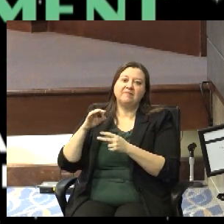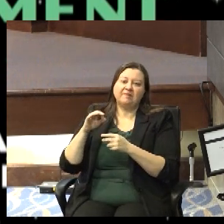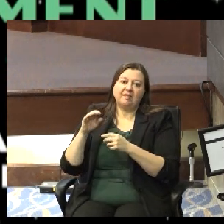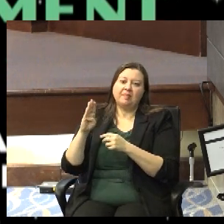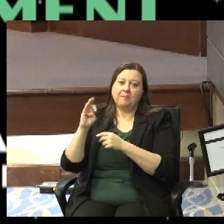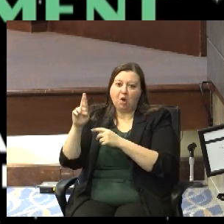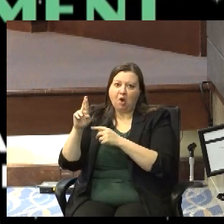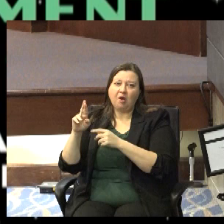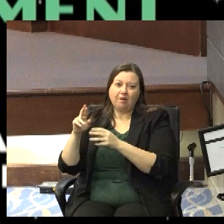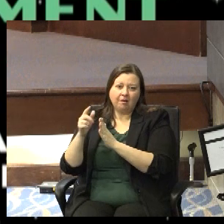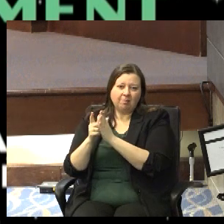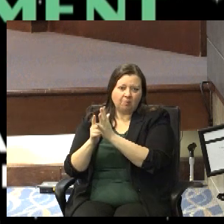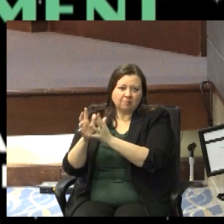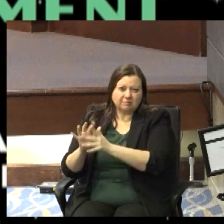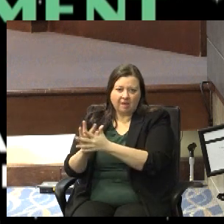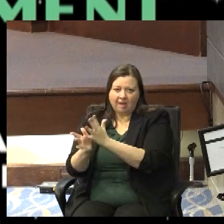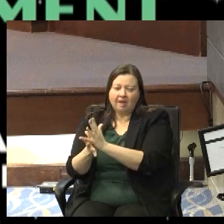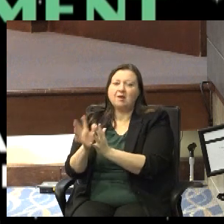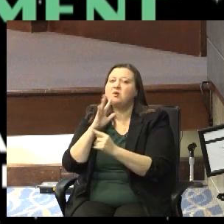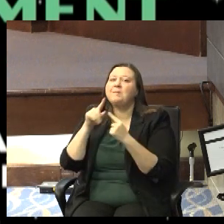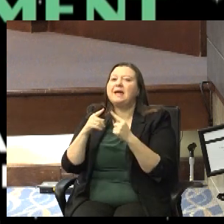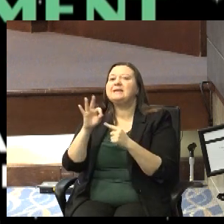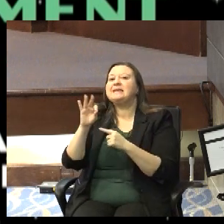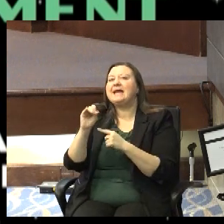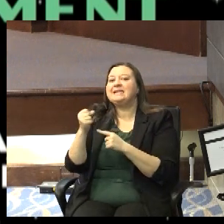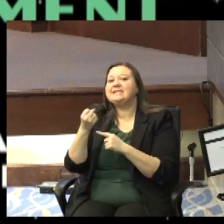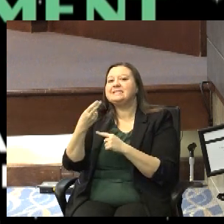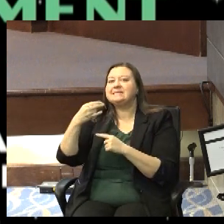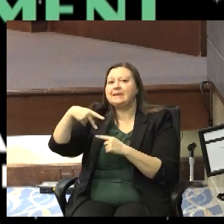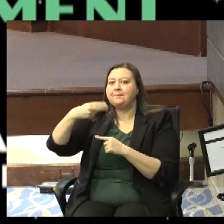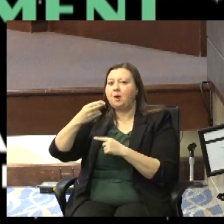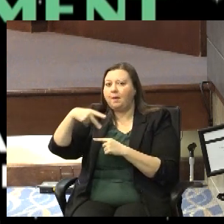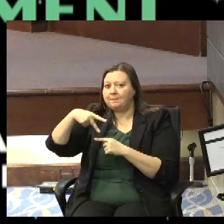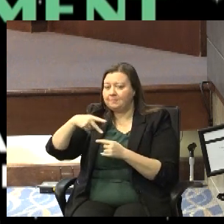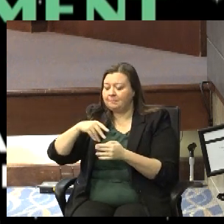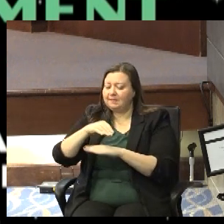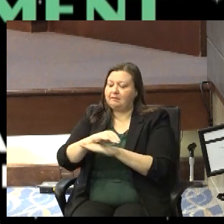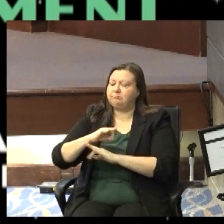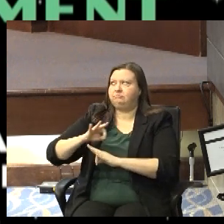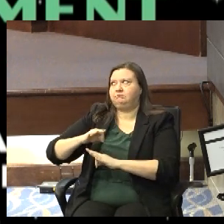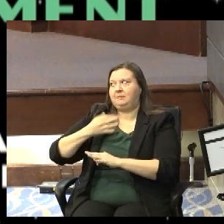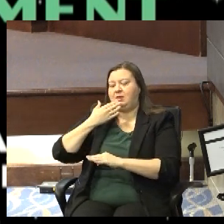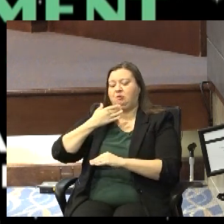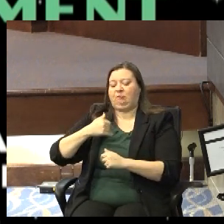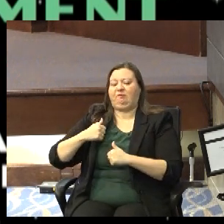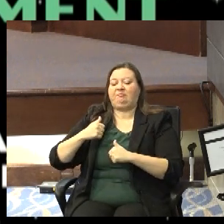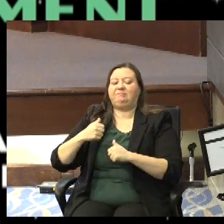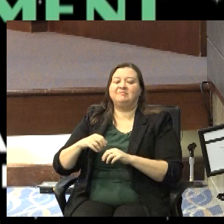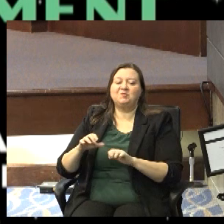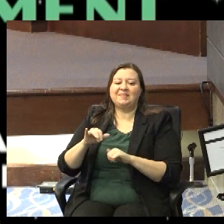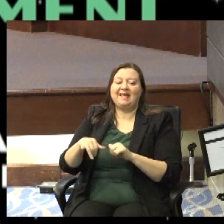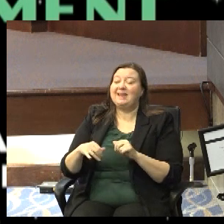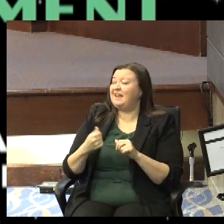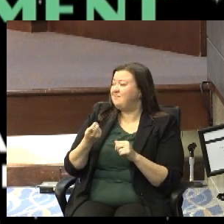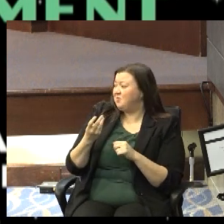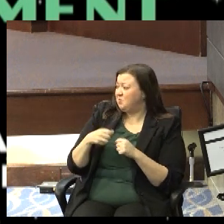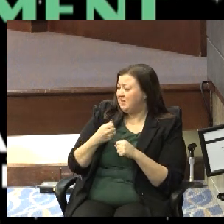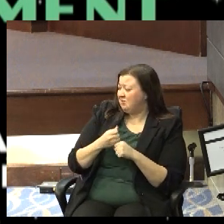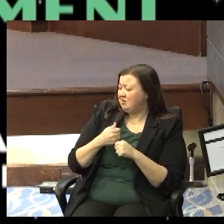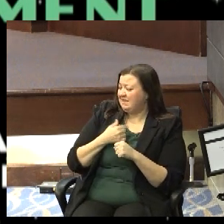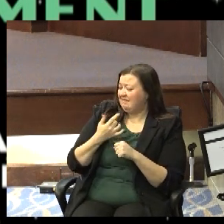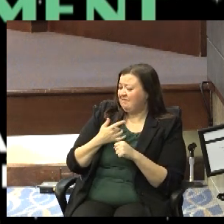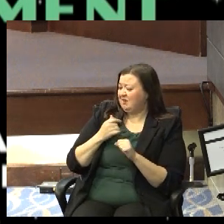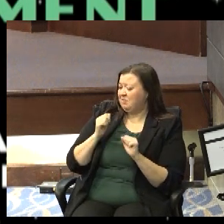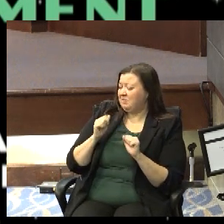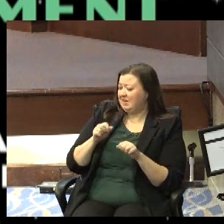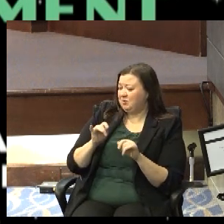pretty pumped. About 90s Hip Hop Night. So appreciate us taking this leap. I think this is going to be fun. I only had a couple years, I feel, to pull it off